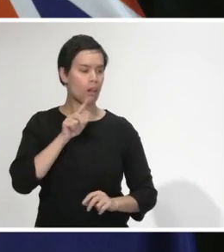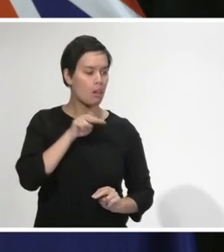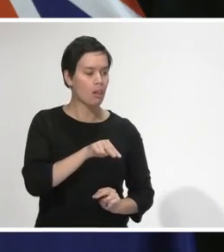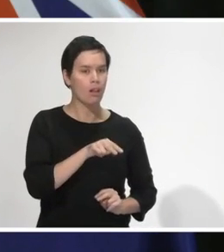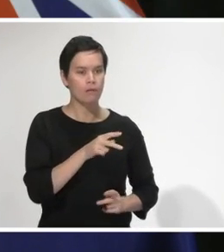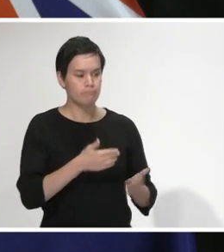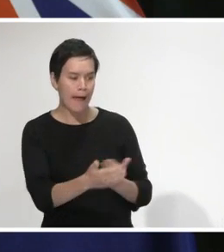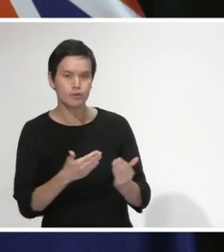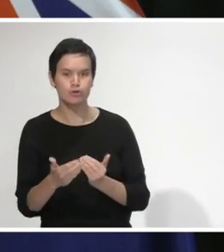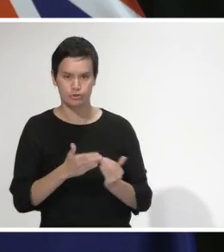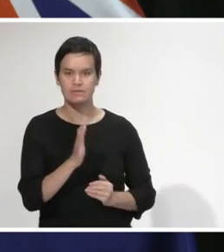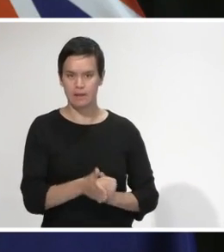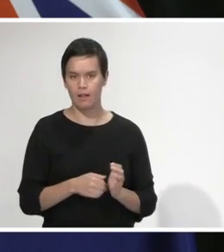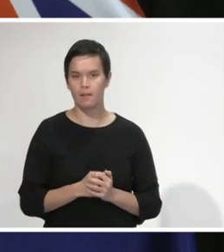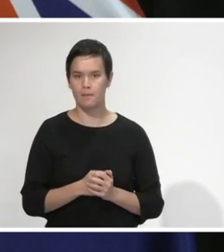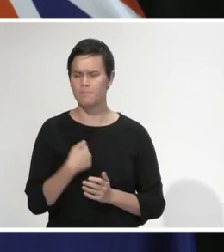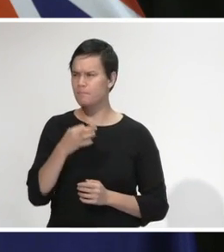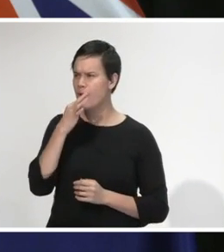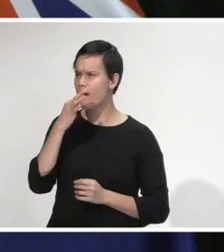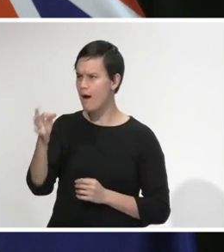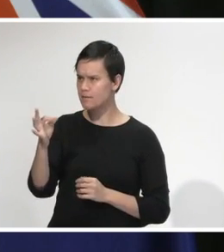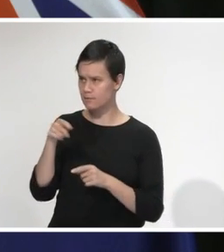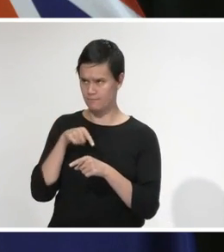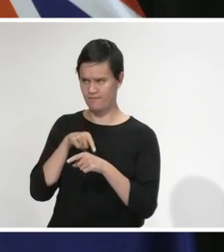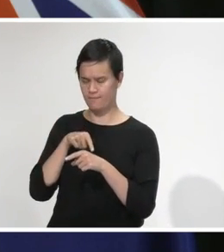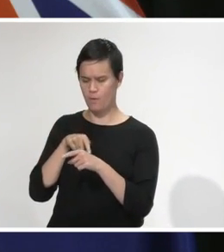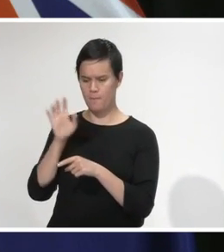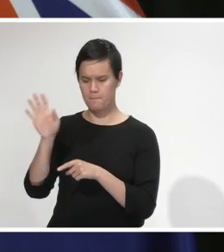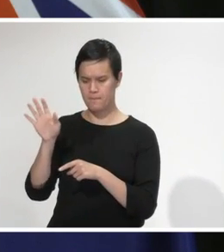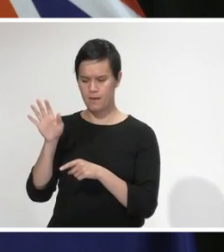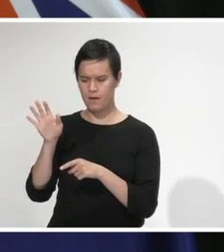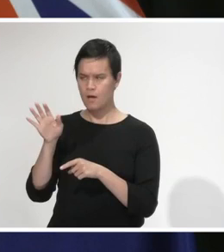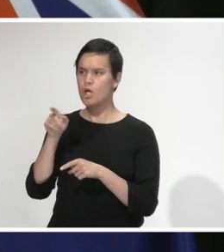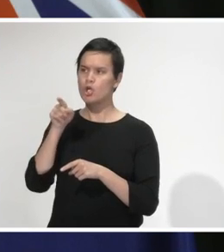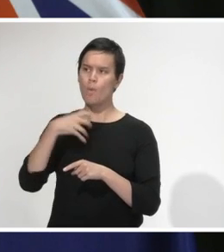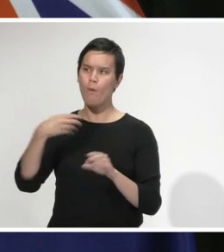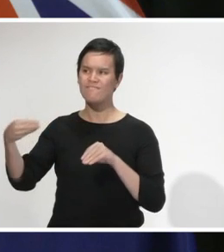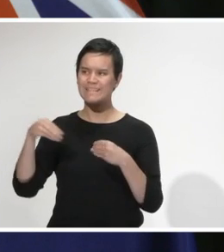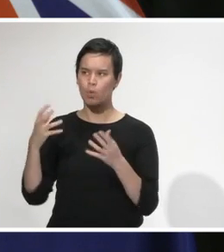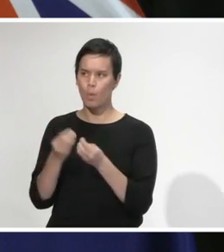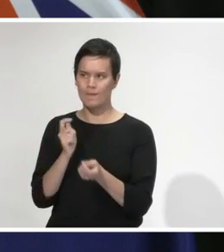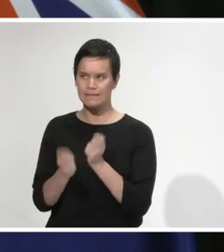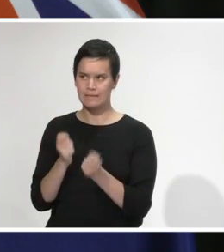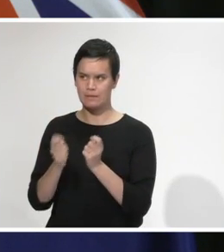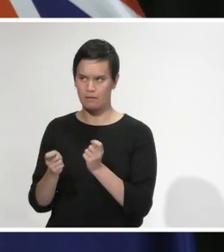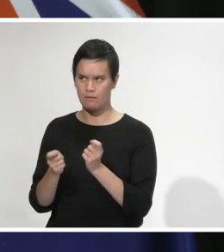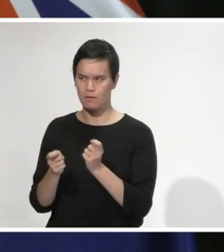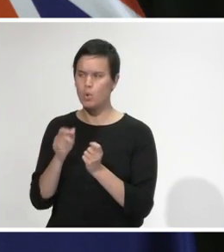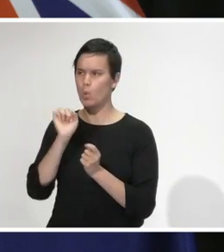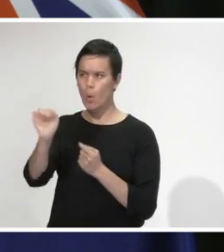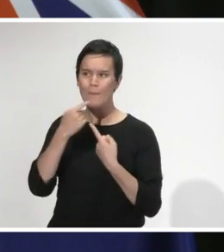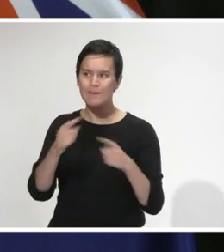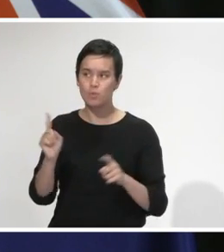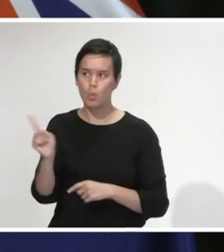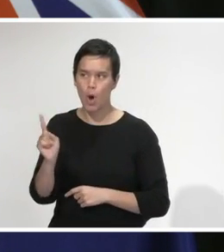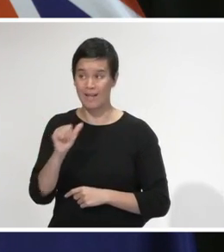follow up to Craig's Sorry, just come over here. Just to follow up to Craig's question, with the lower threshold in testing, what's your message to the public? Is it if you have a runny nose or a